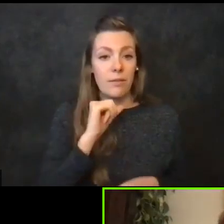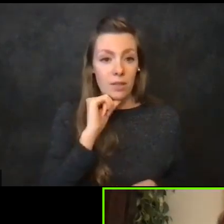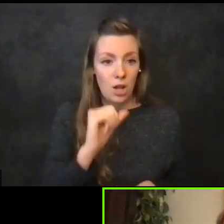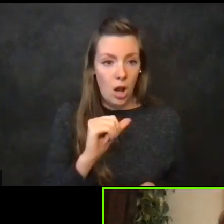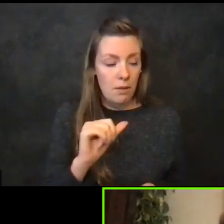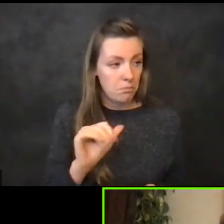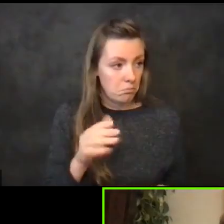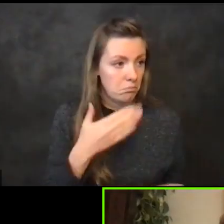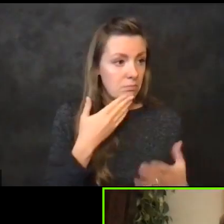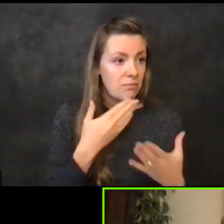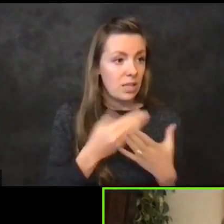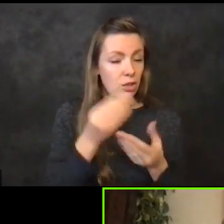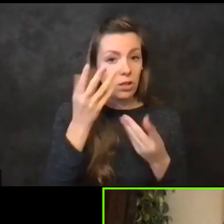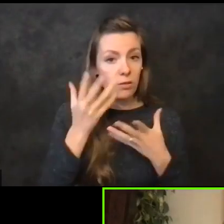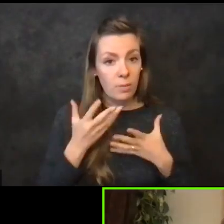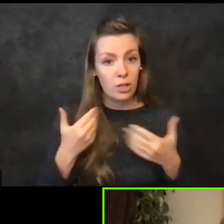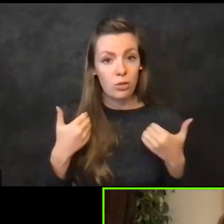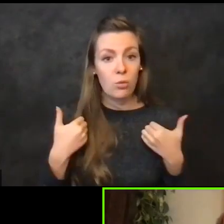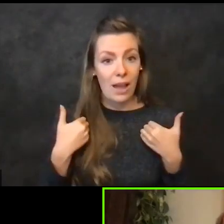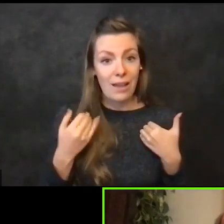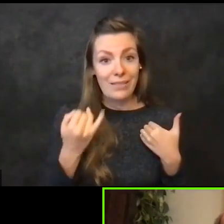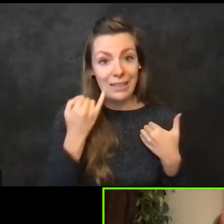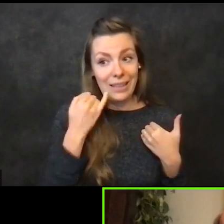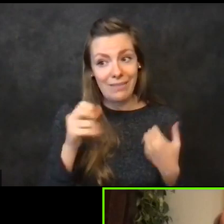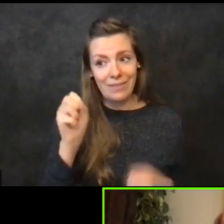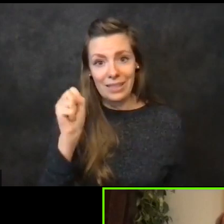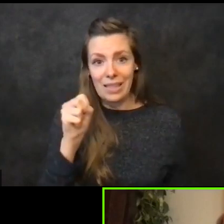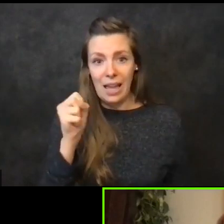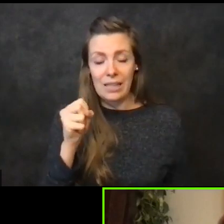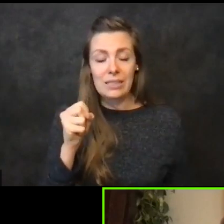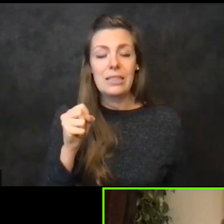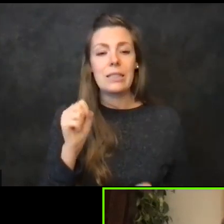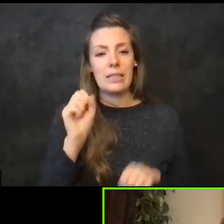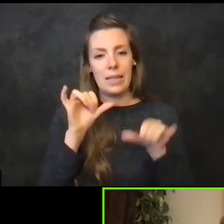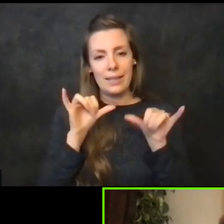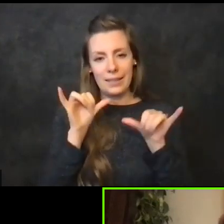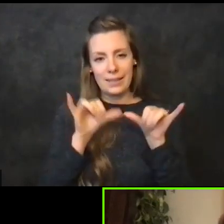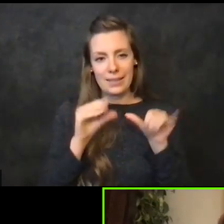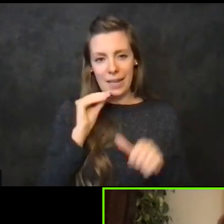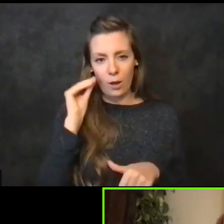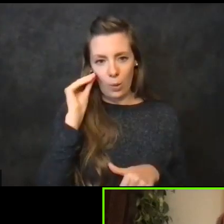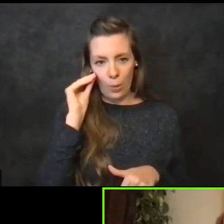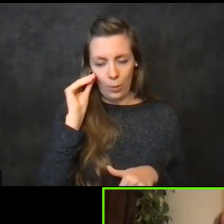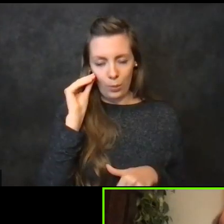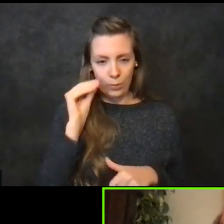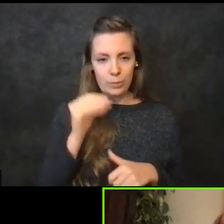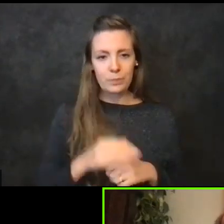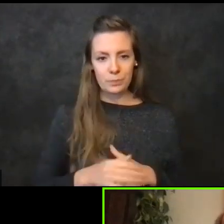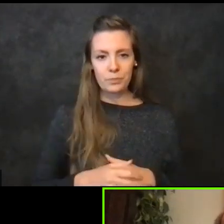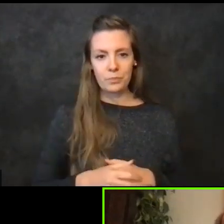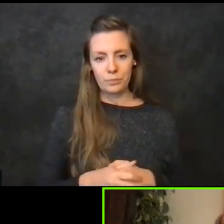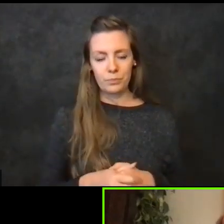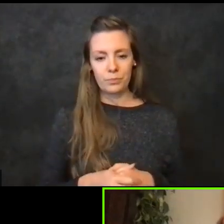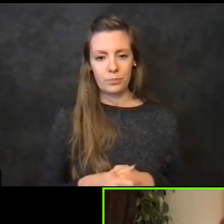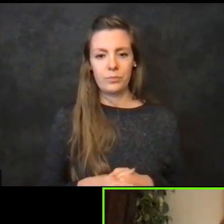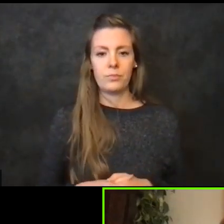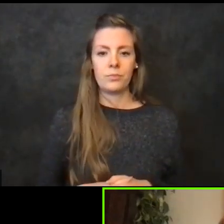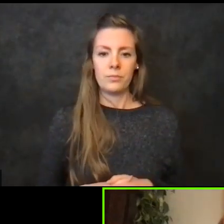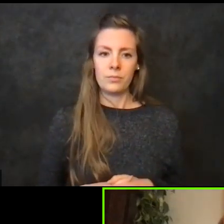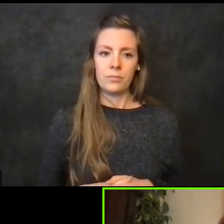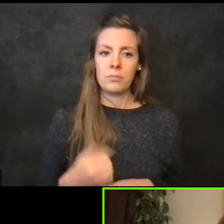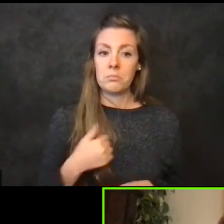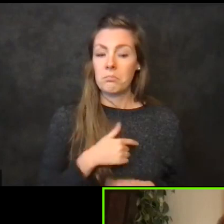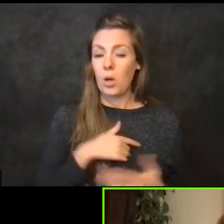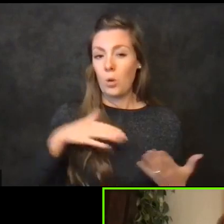good information to know. And if they are, then they can isolate and quarantine as they need to be. But we haven't